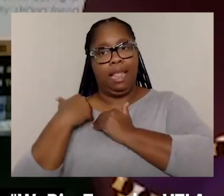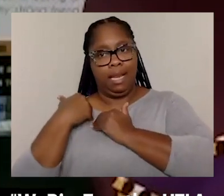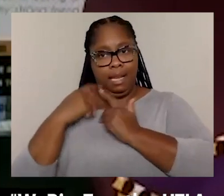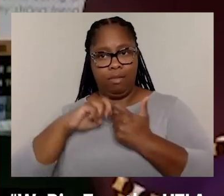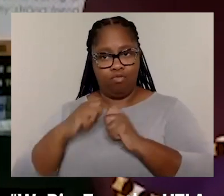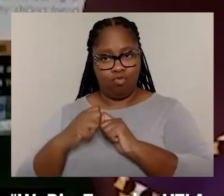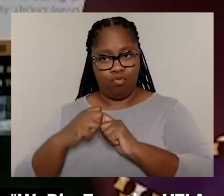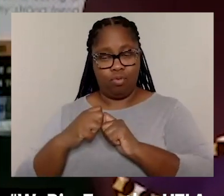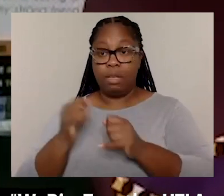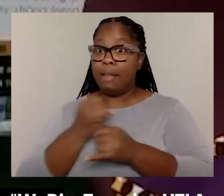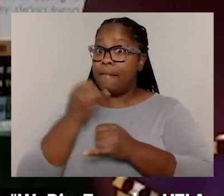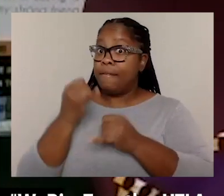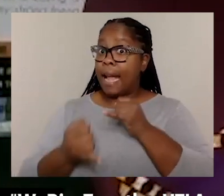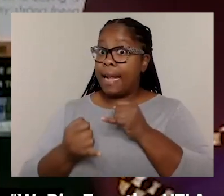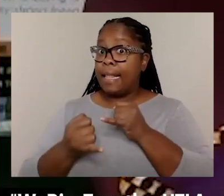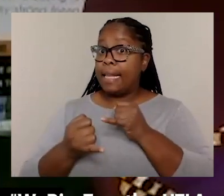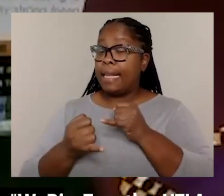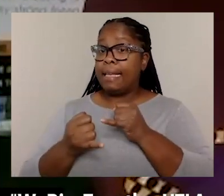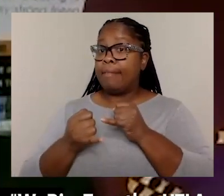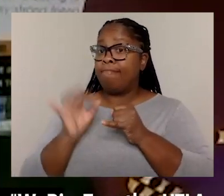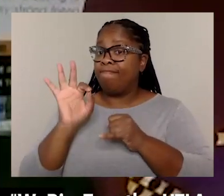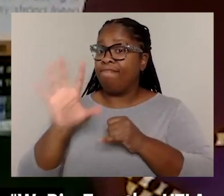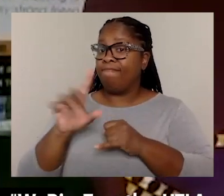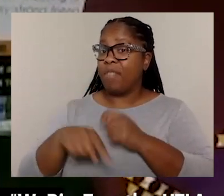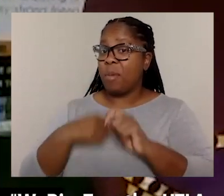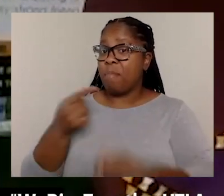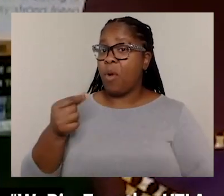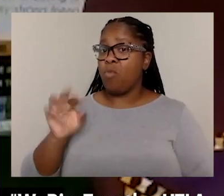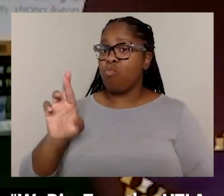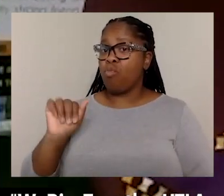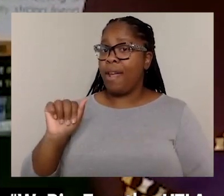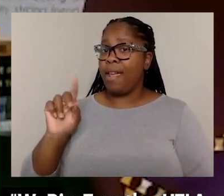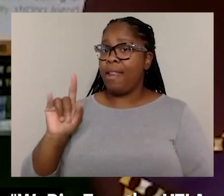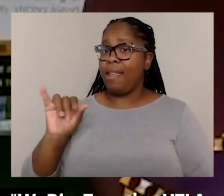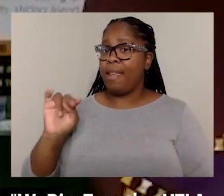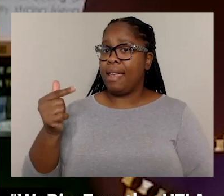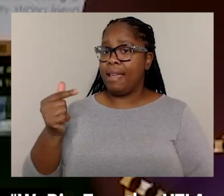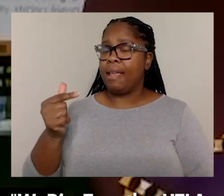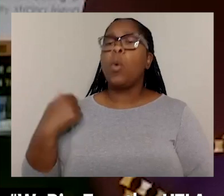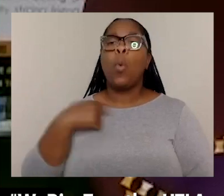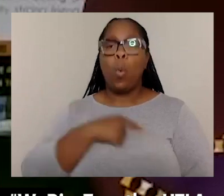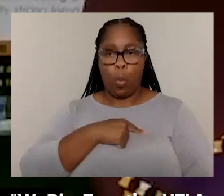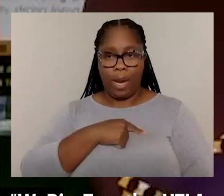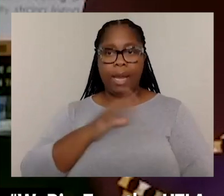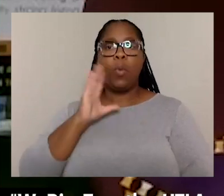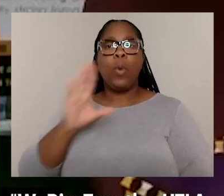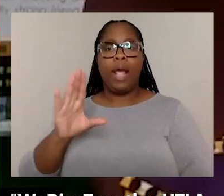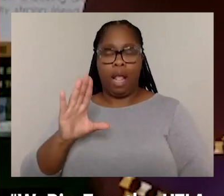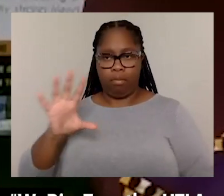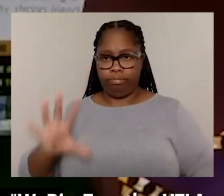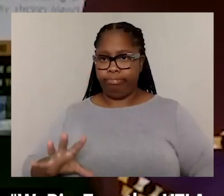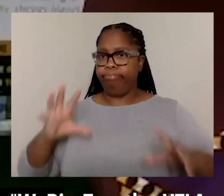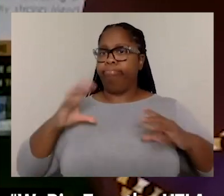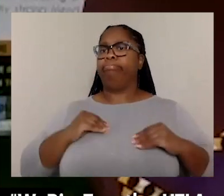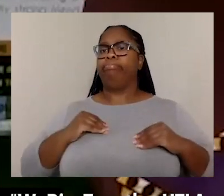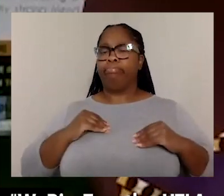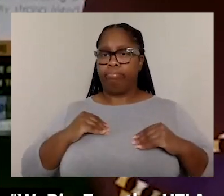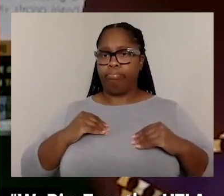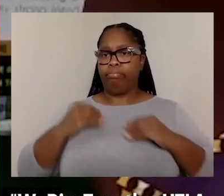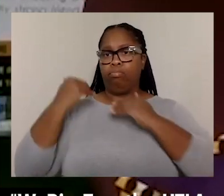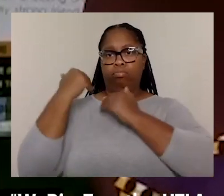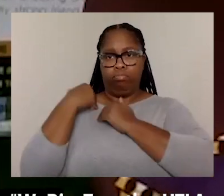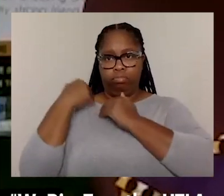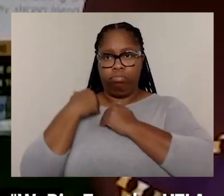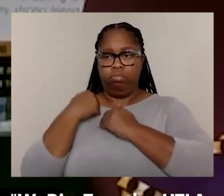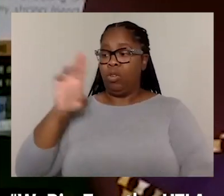a note on grading. Grading policy will be taken on by the UTLA LAUSD Distance